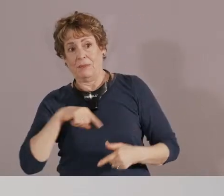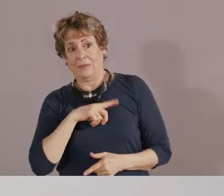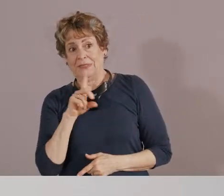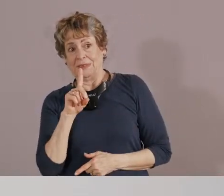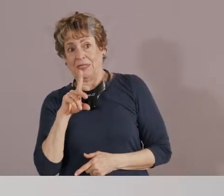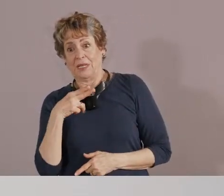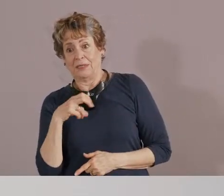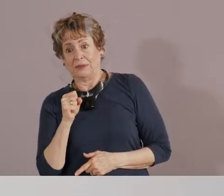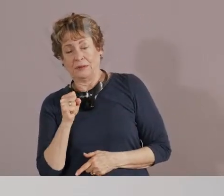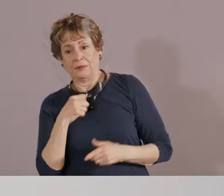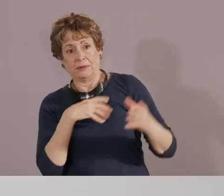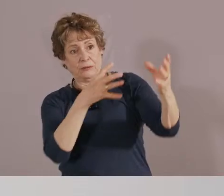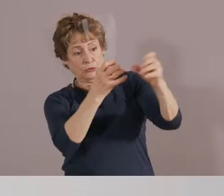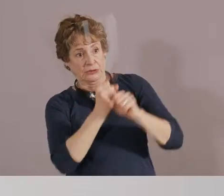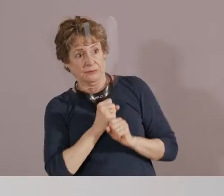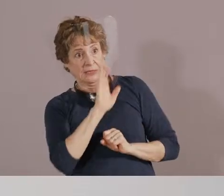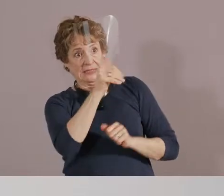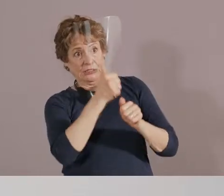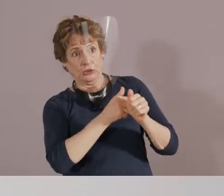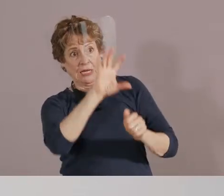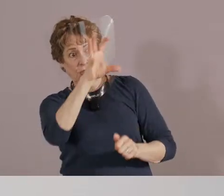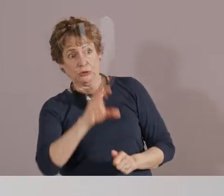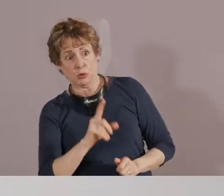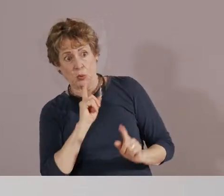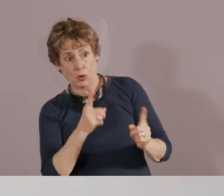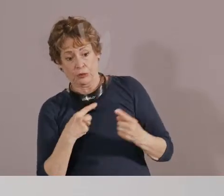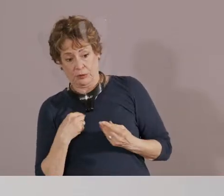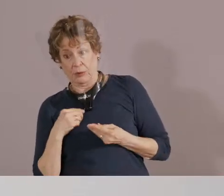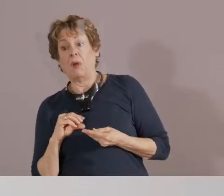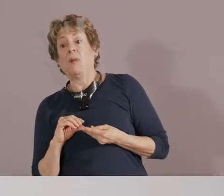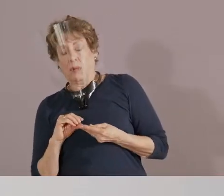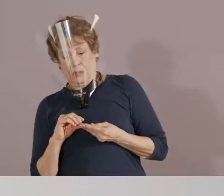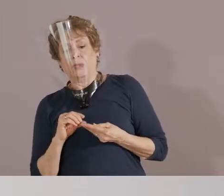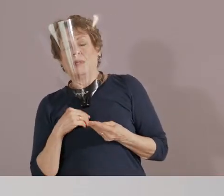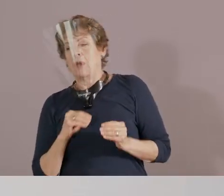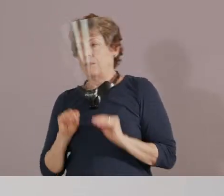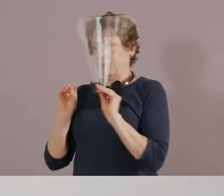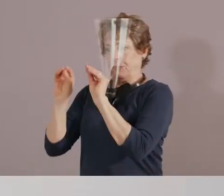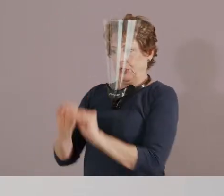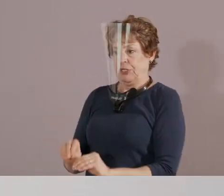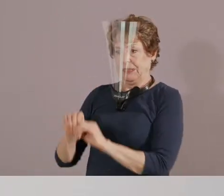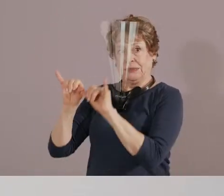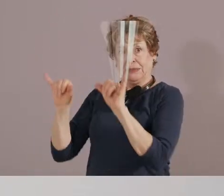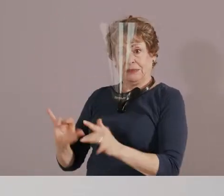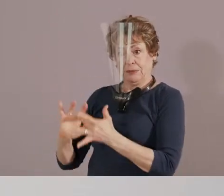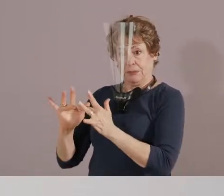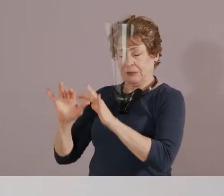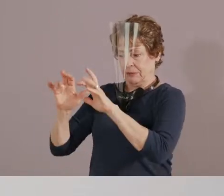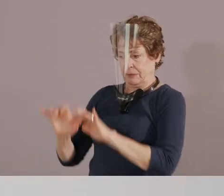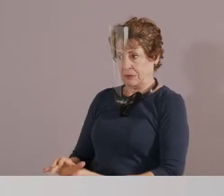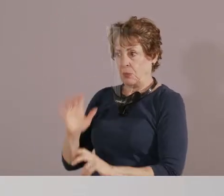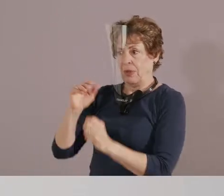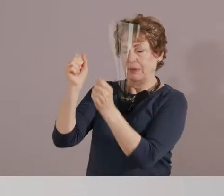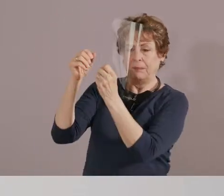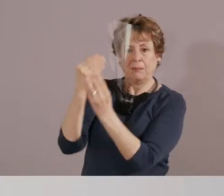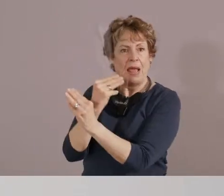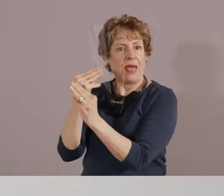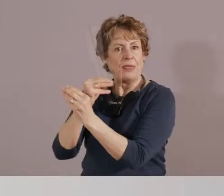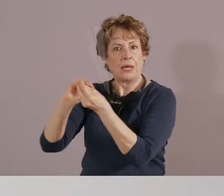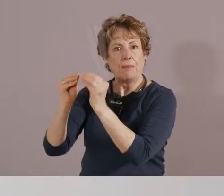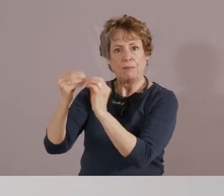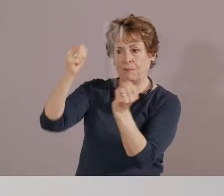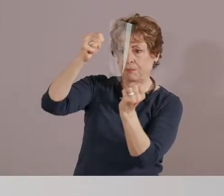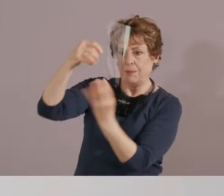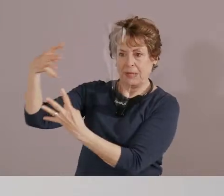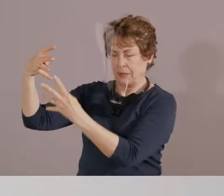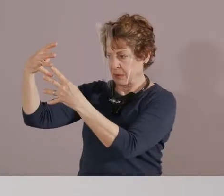into the CDC's ordering system so that then they can get the vaccine ready for shipment. And the shipment then goes out to the